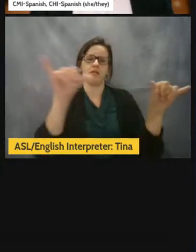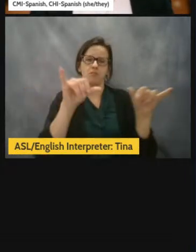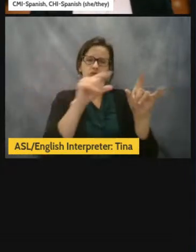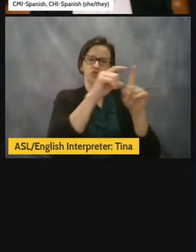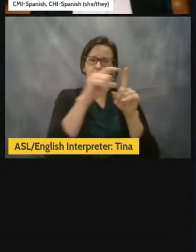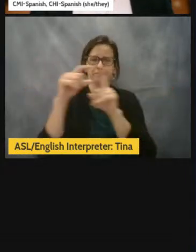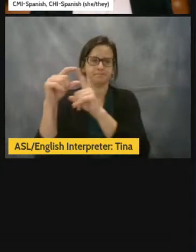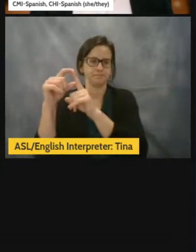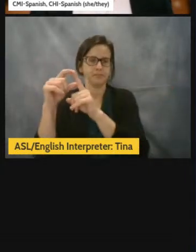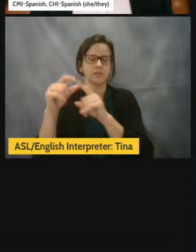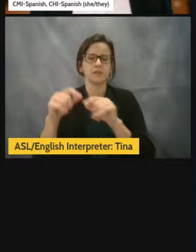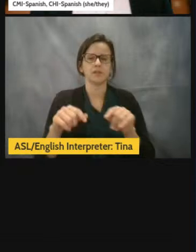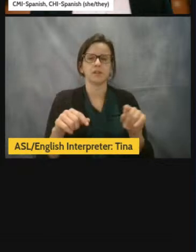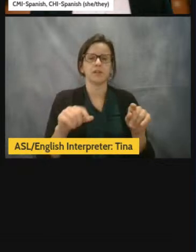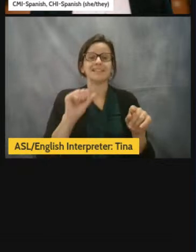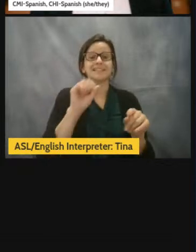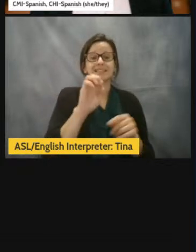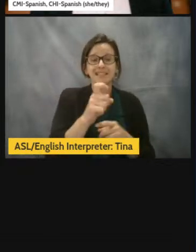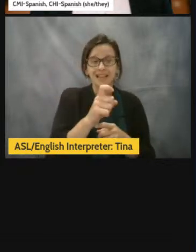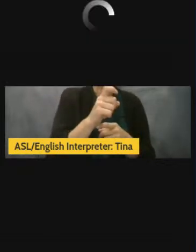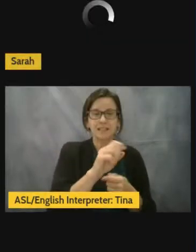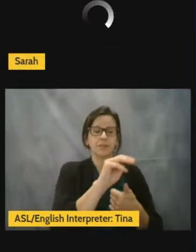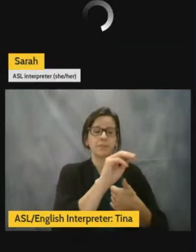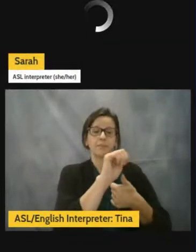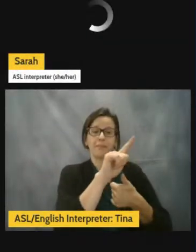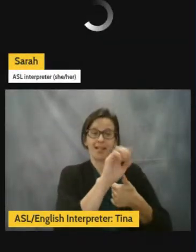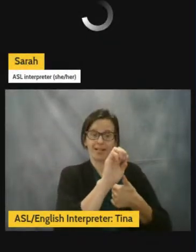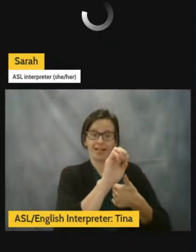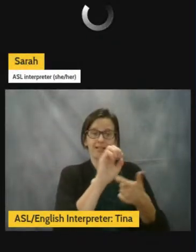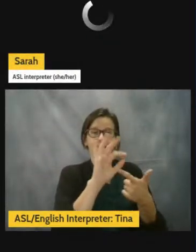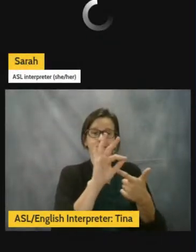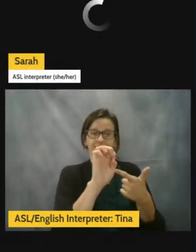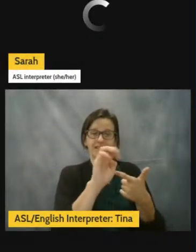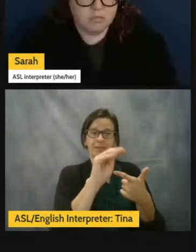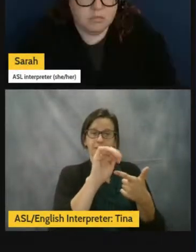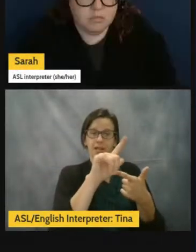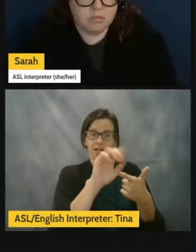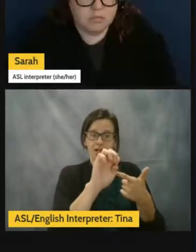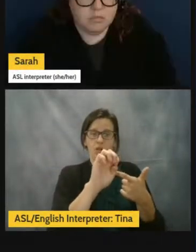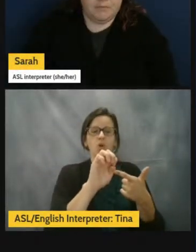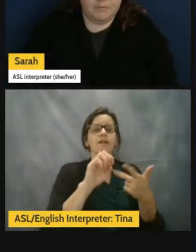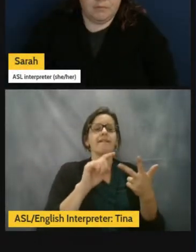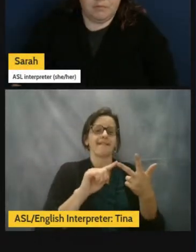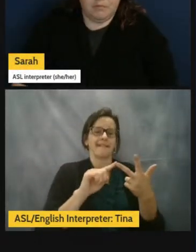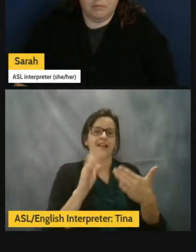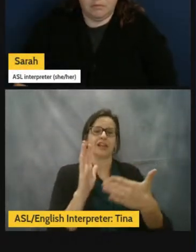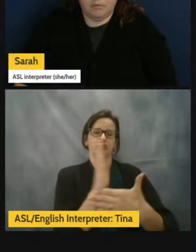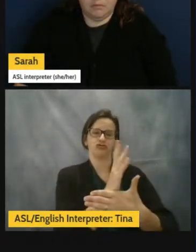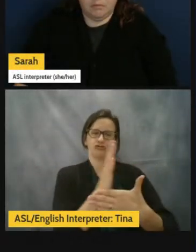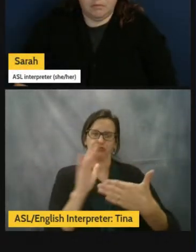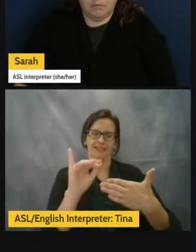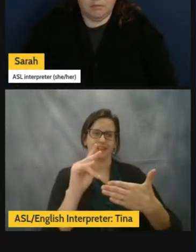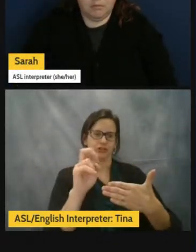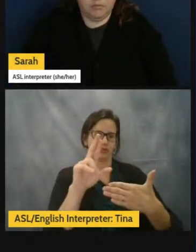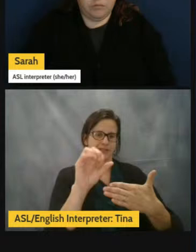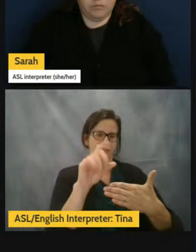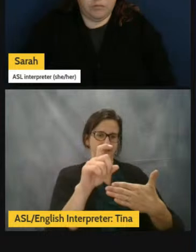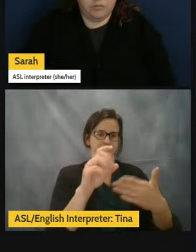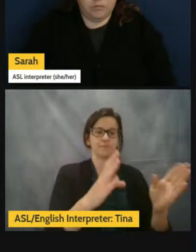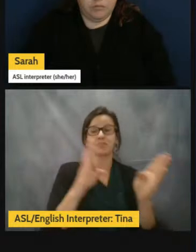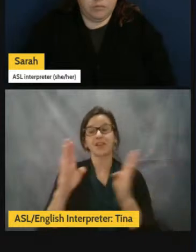usually male, female, or intersex, whereas types of gender are